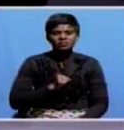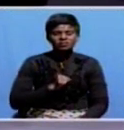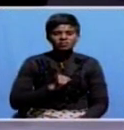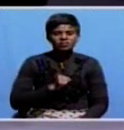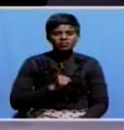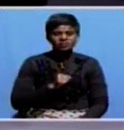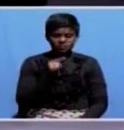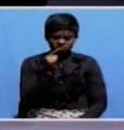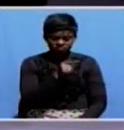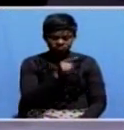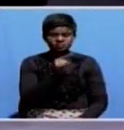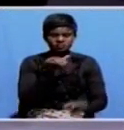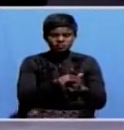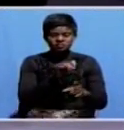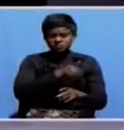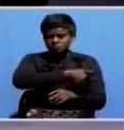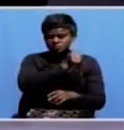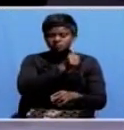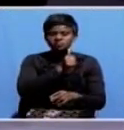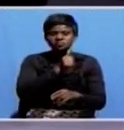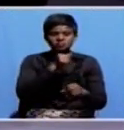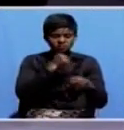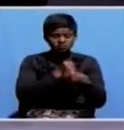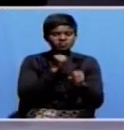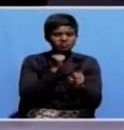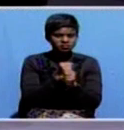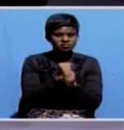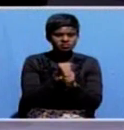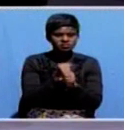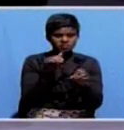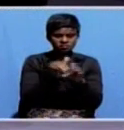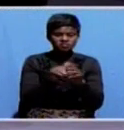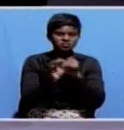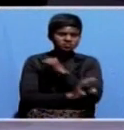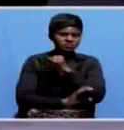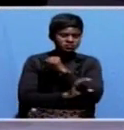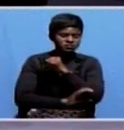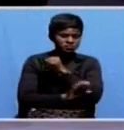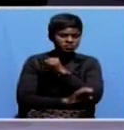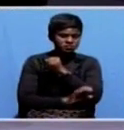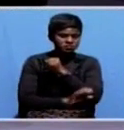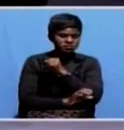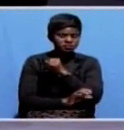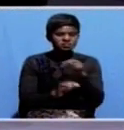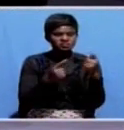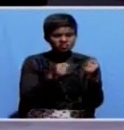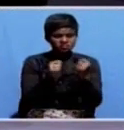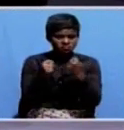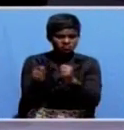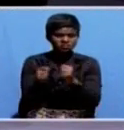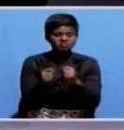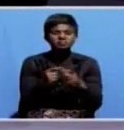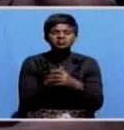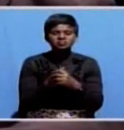in itself, to many in the country, dented to a certain